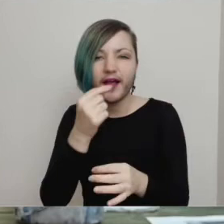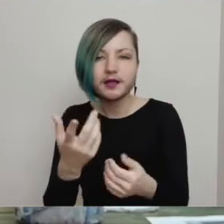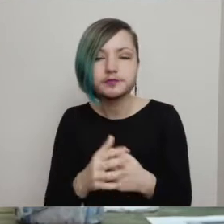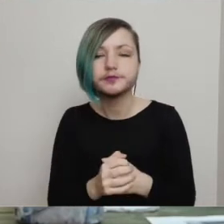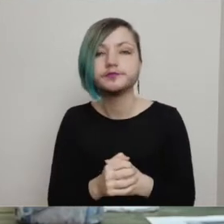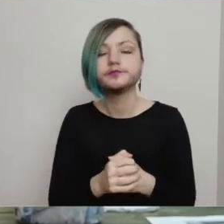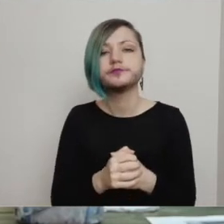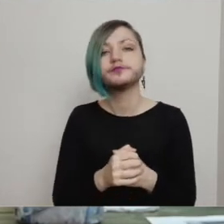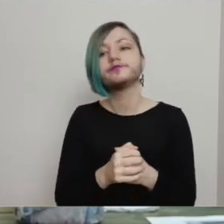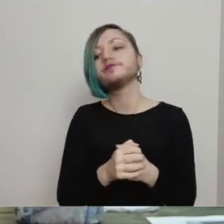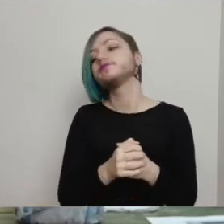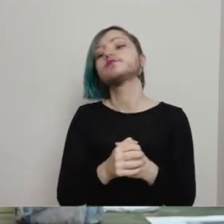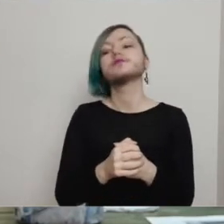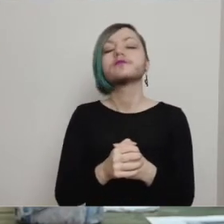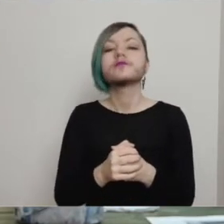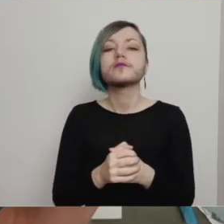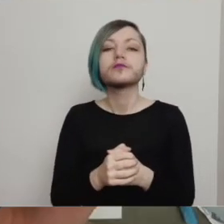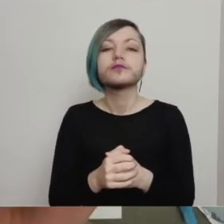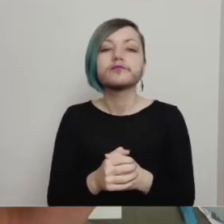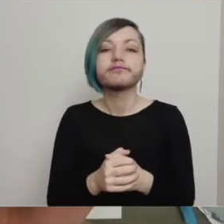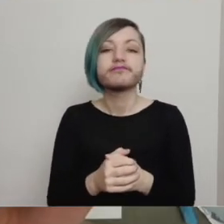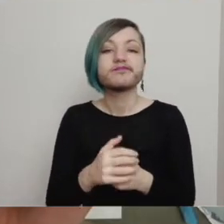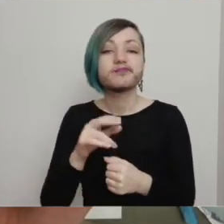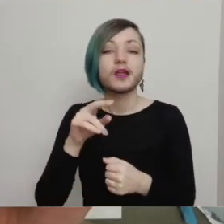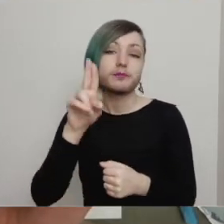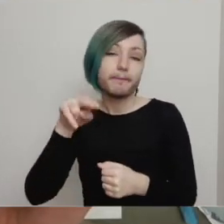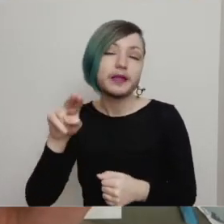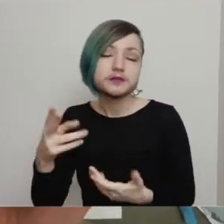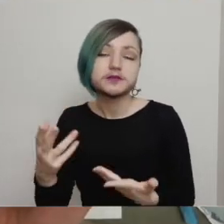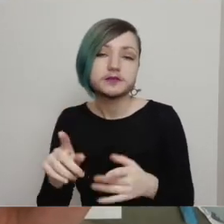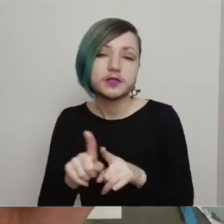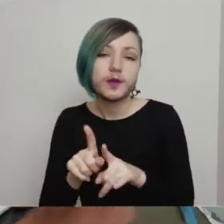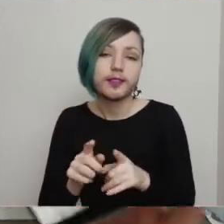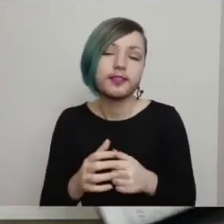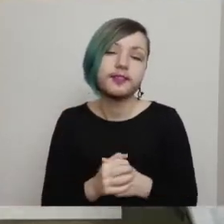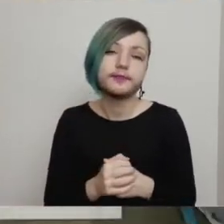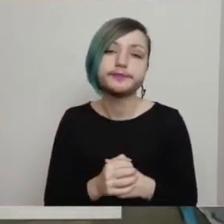and a selection of paints.